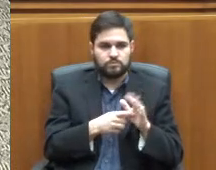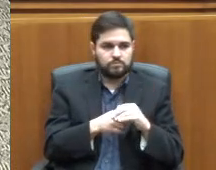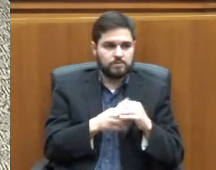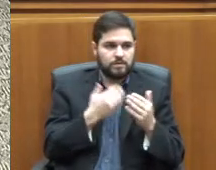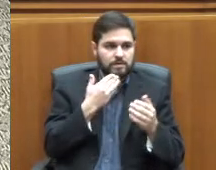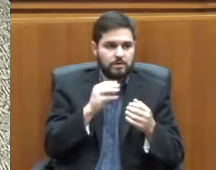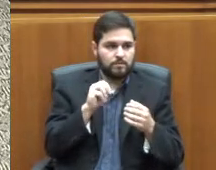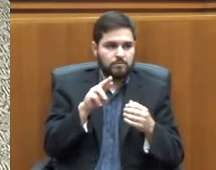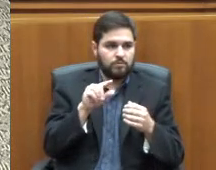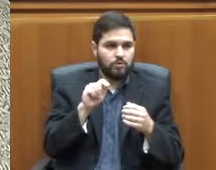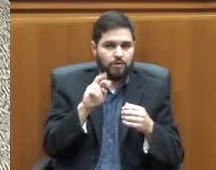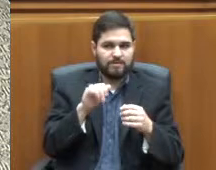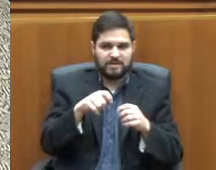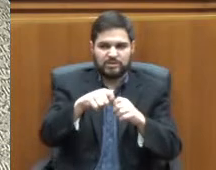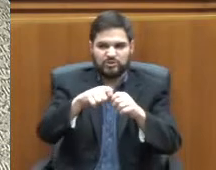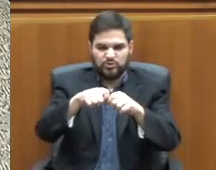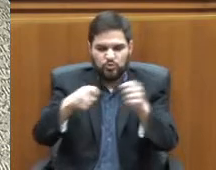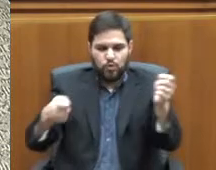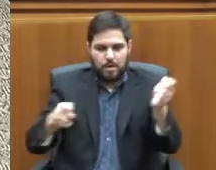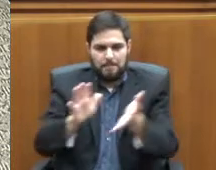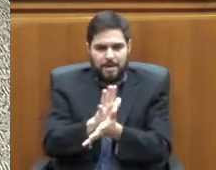Garvey.